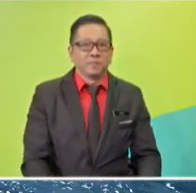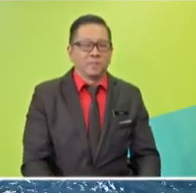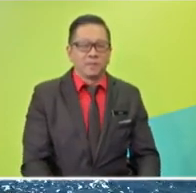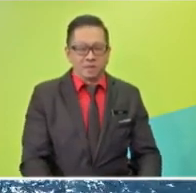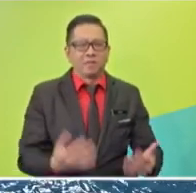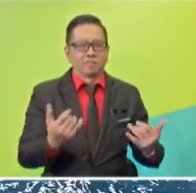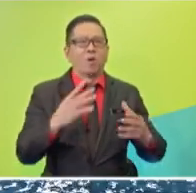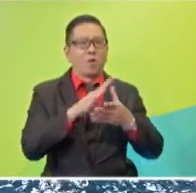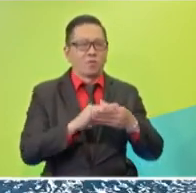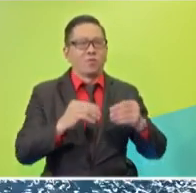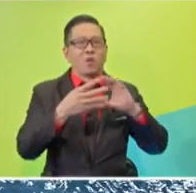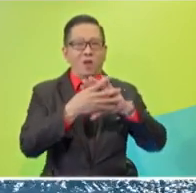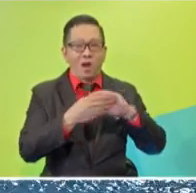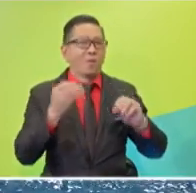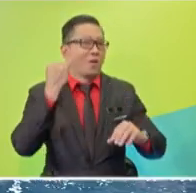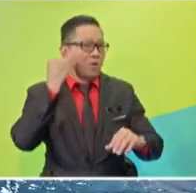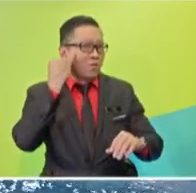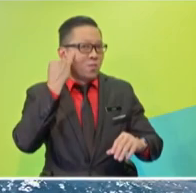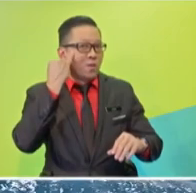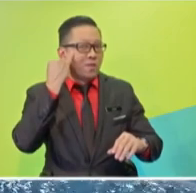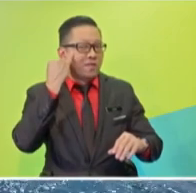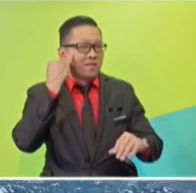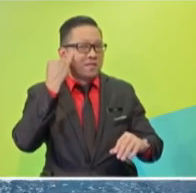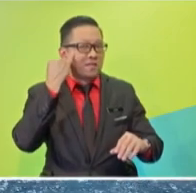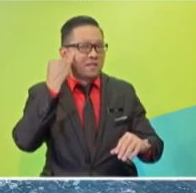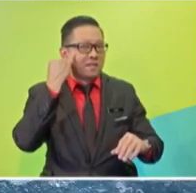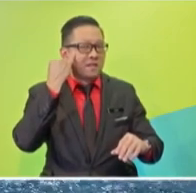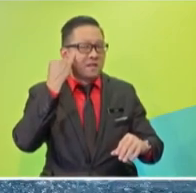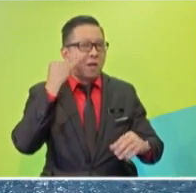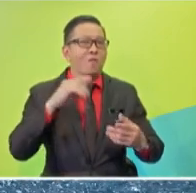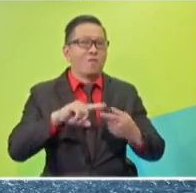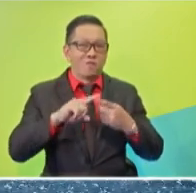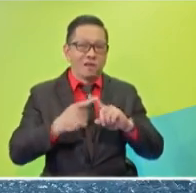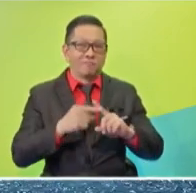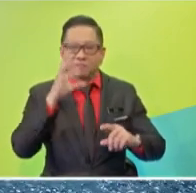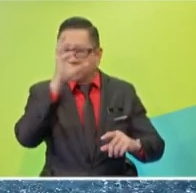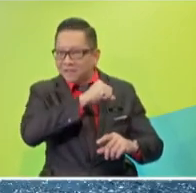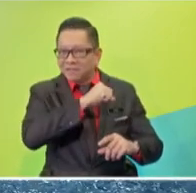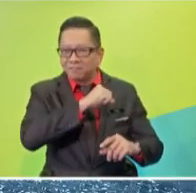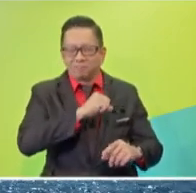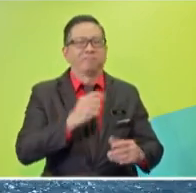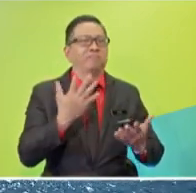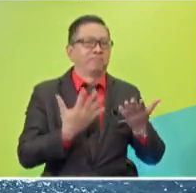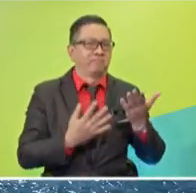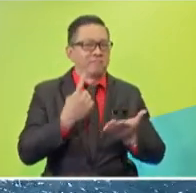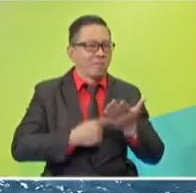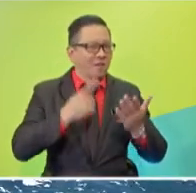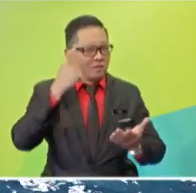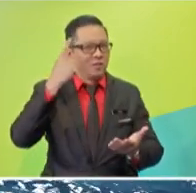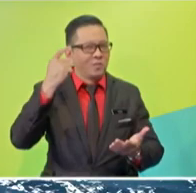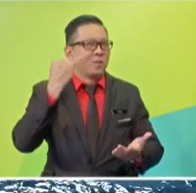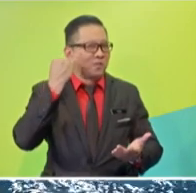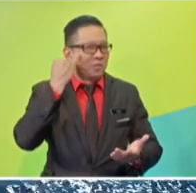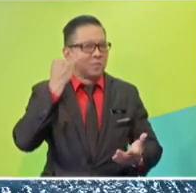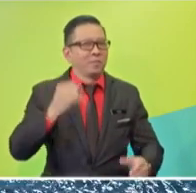job and let the other three friends to guess what is Ilman's dream job. Okay, Ilman, over